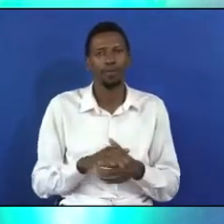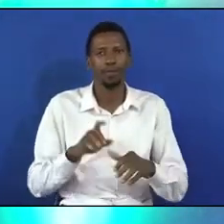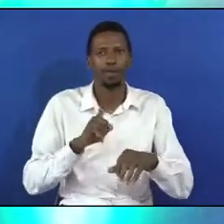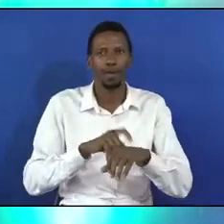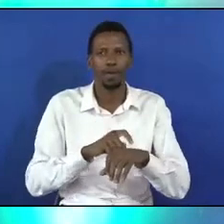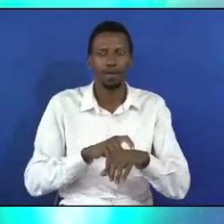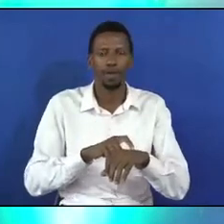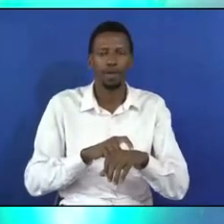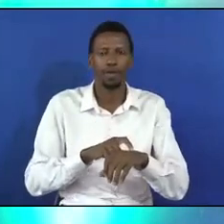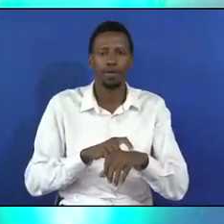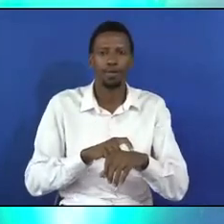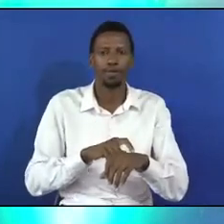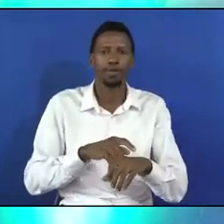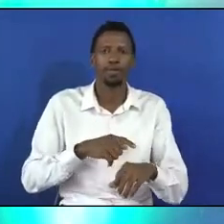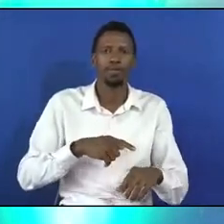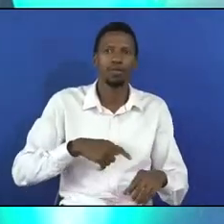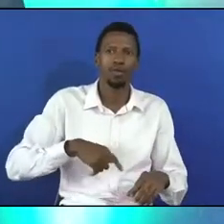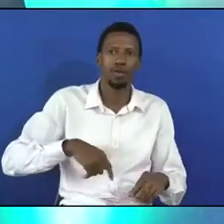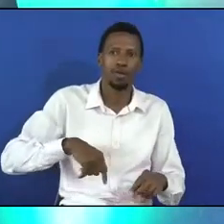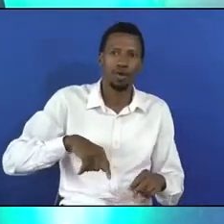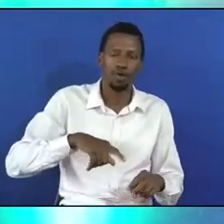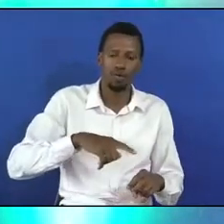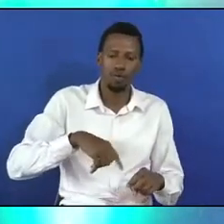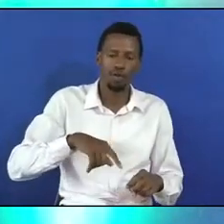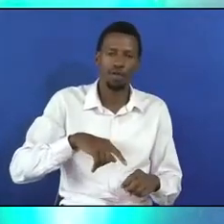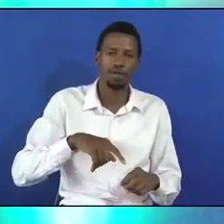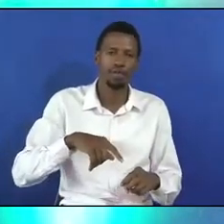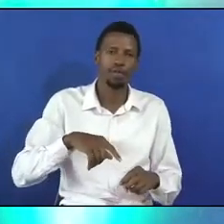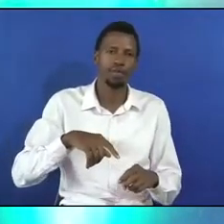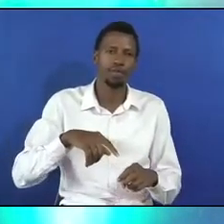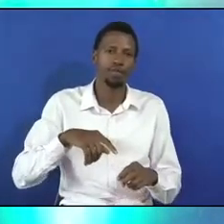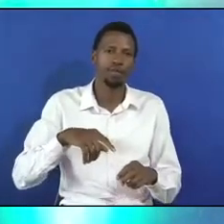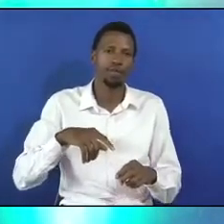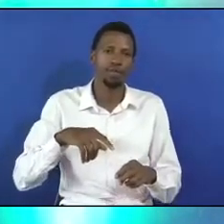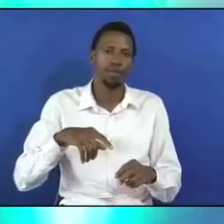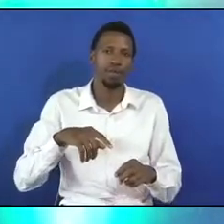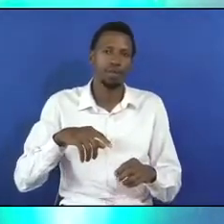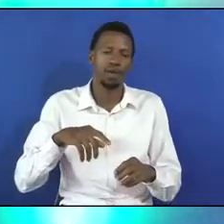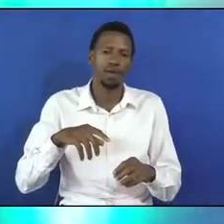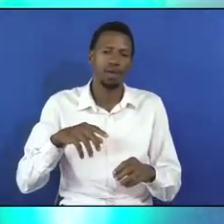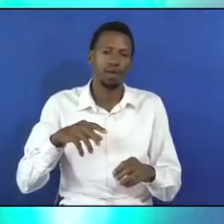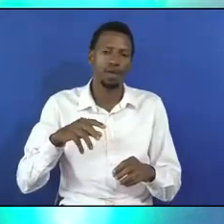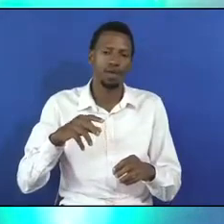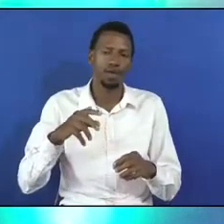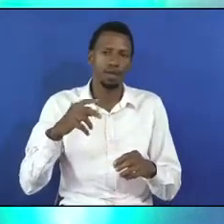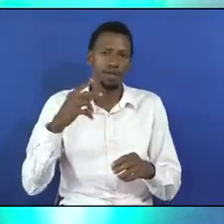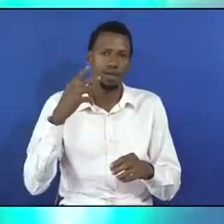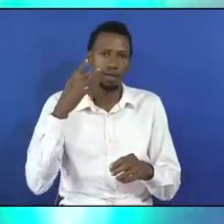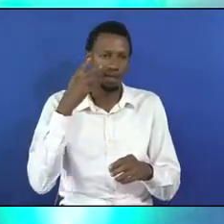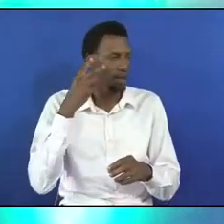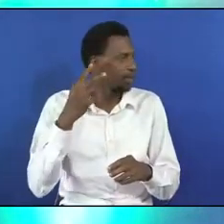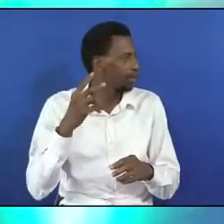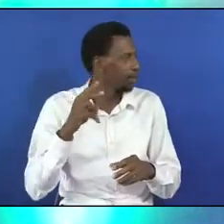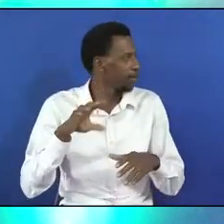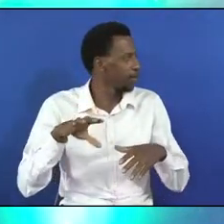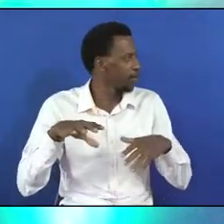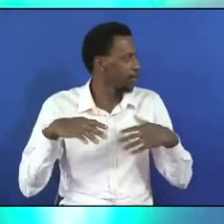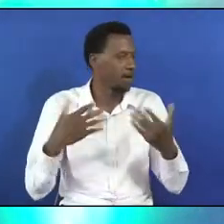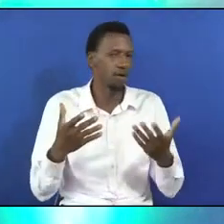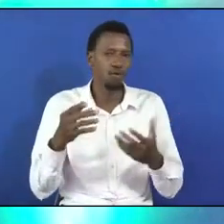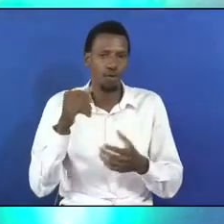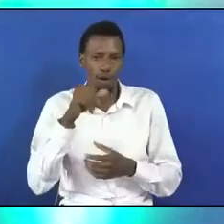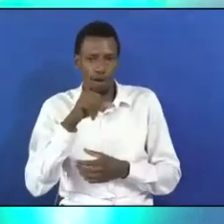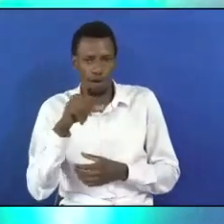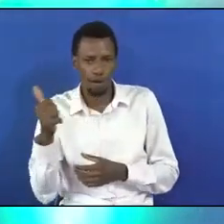When we are no longer living in union with the source of all security and significance, immediately how we see